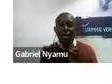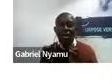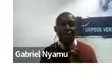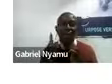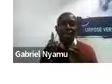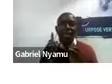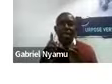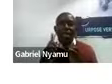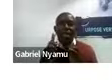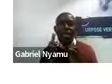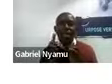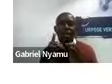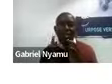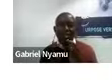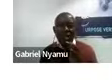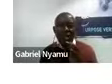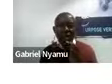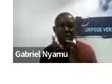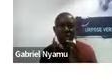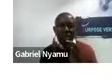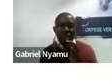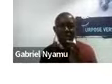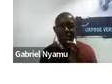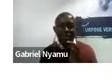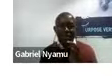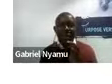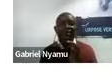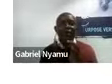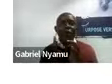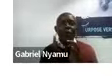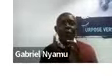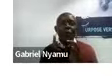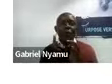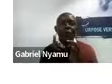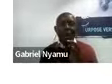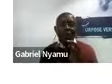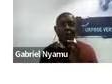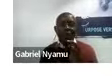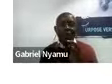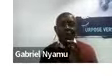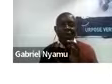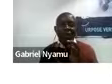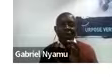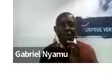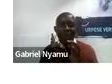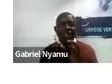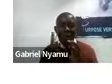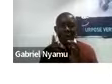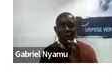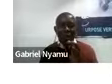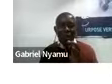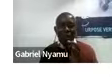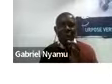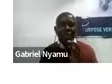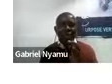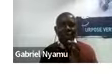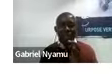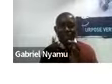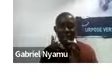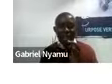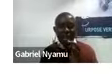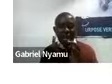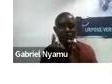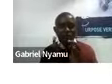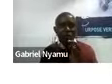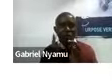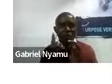limitation in life. And forgive me if I mention this. One of the generational purpose we have in the